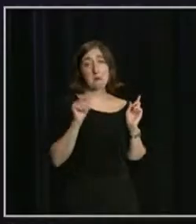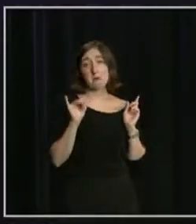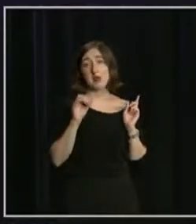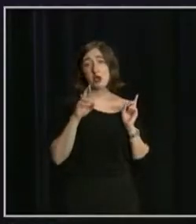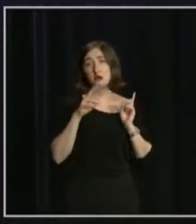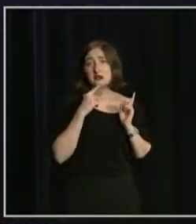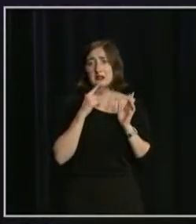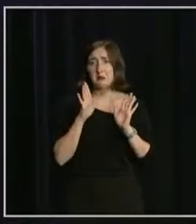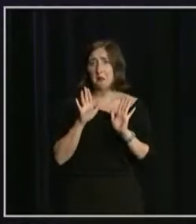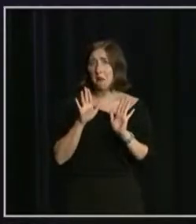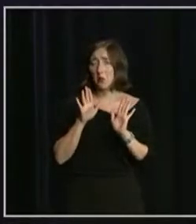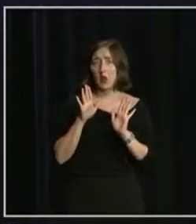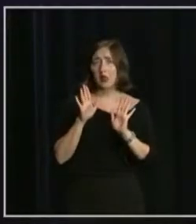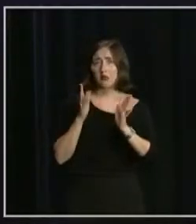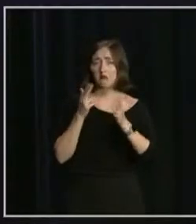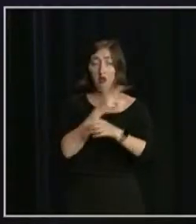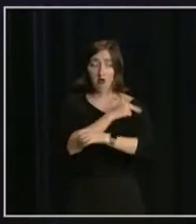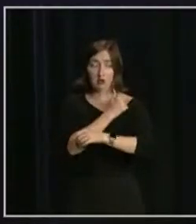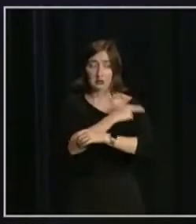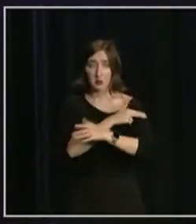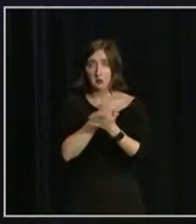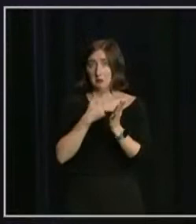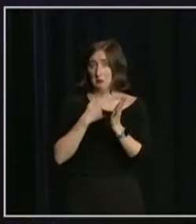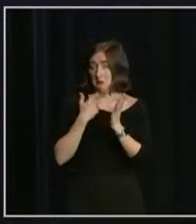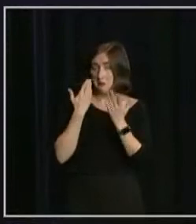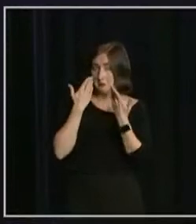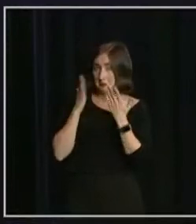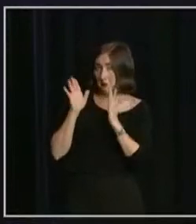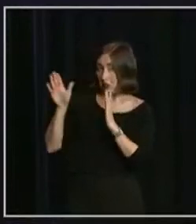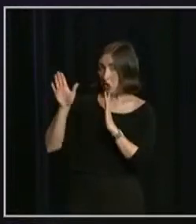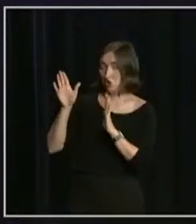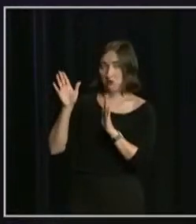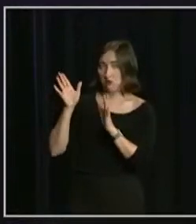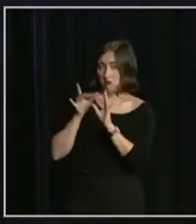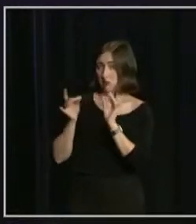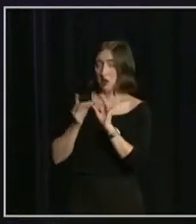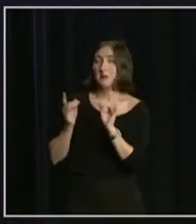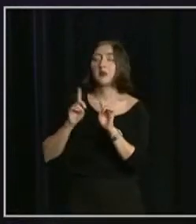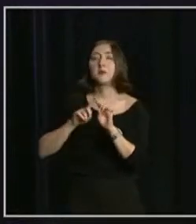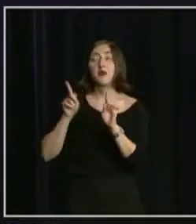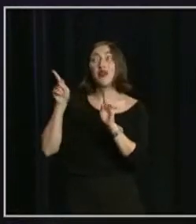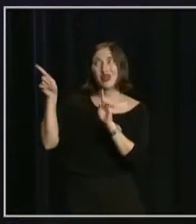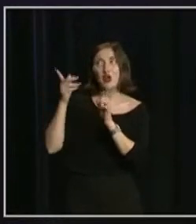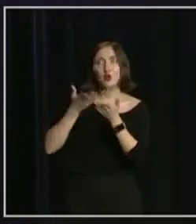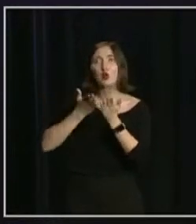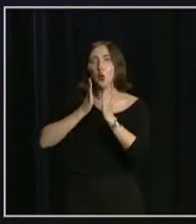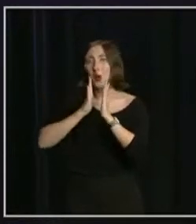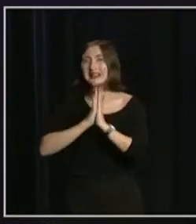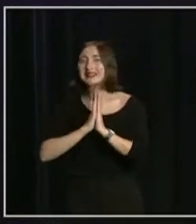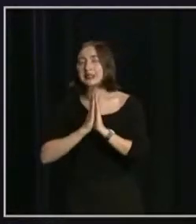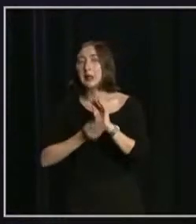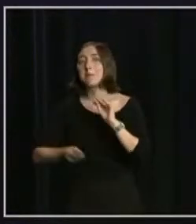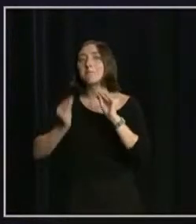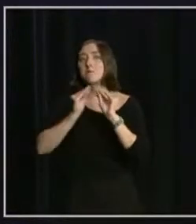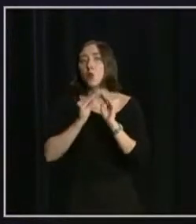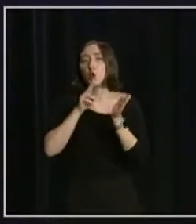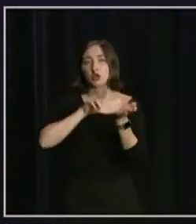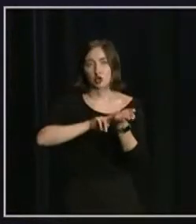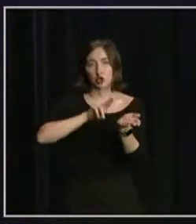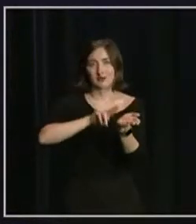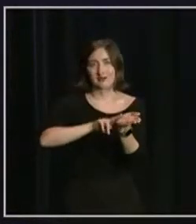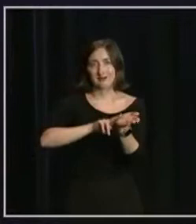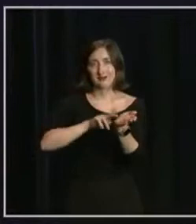hospitals, but again, they are requesting personnel, so there's availability for the surge. And we know that they